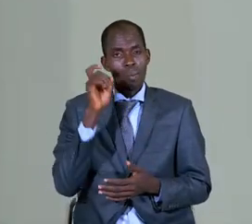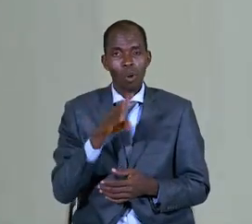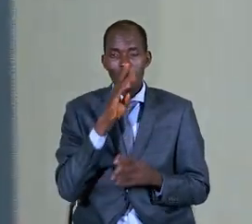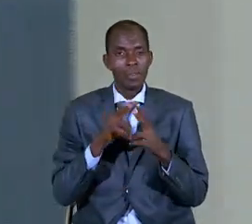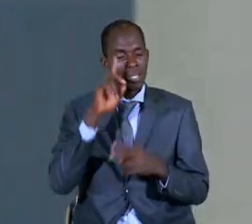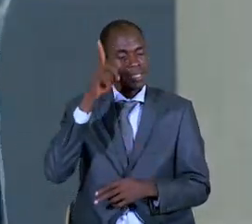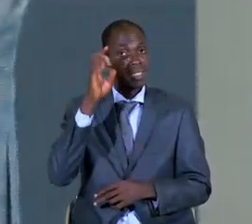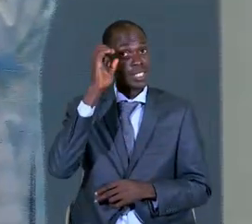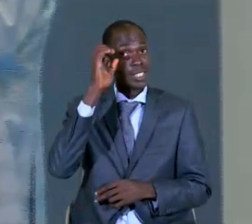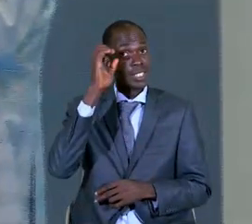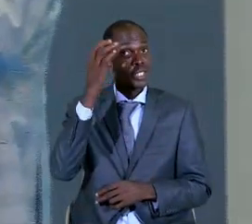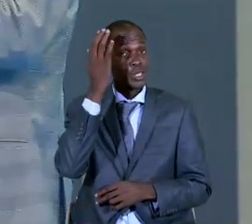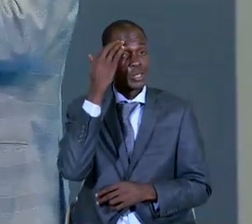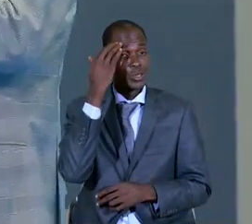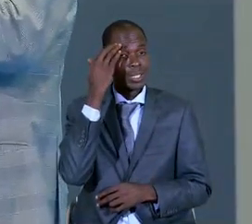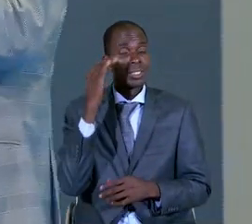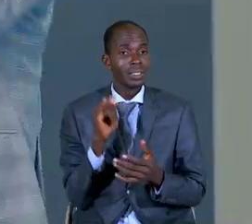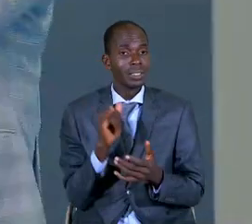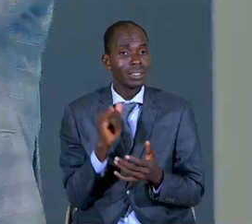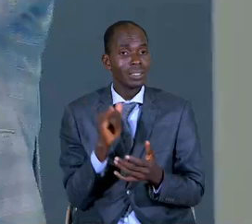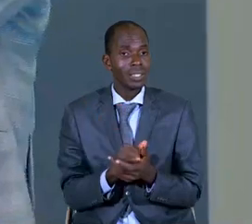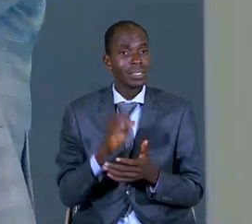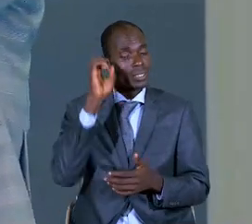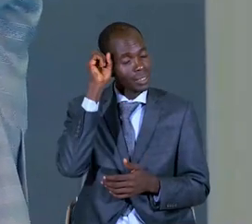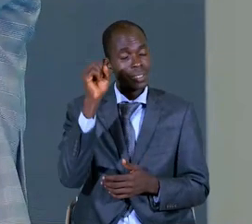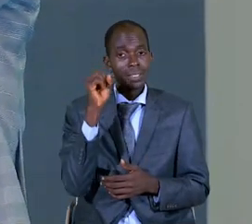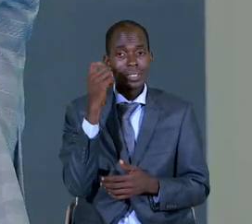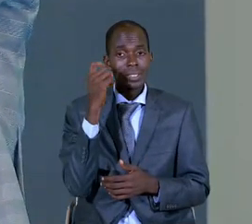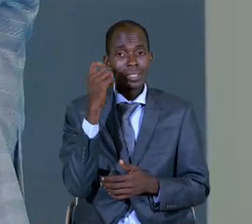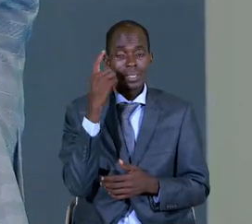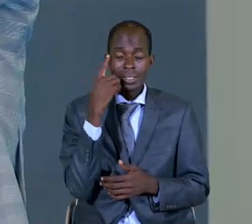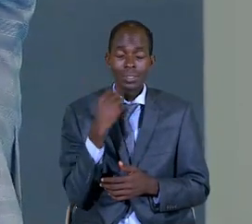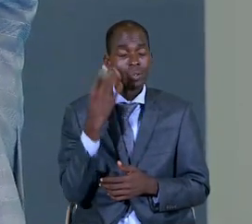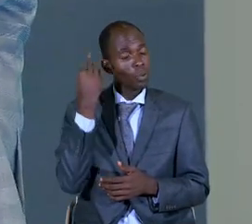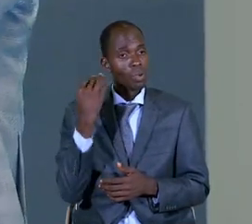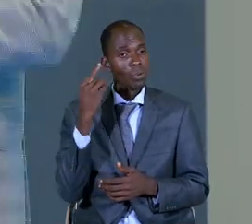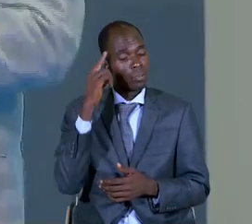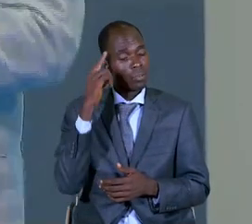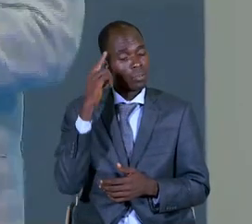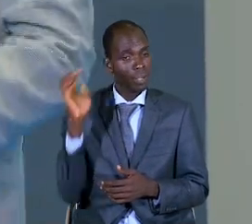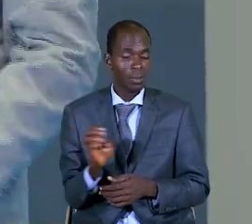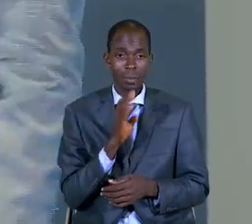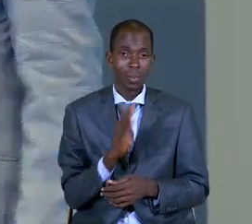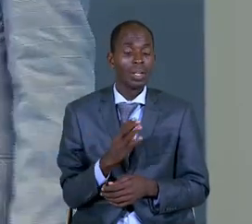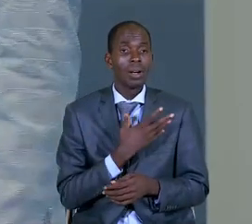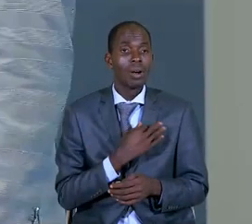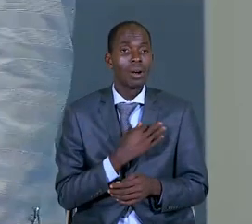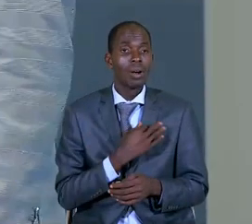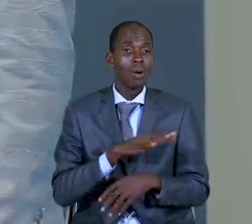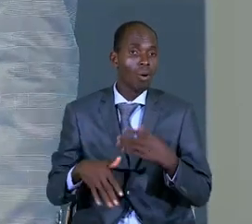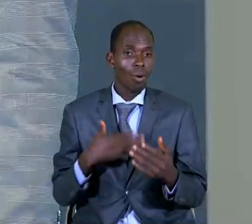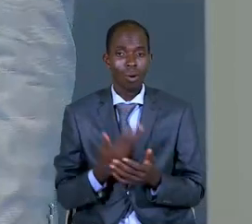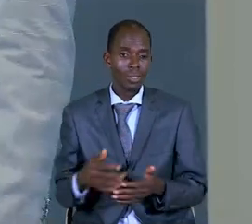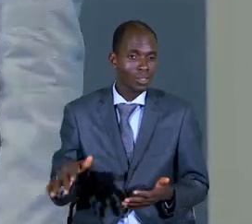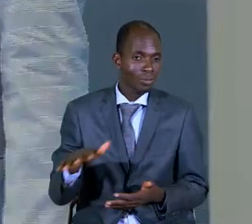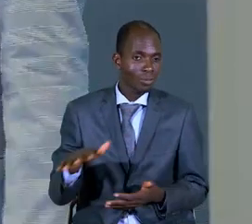knew, God, my tears forever flow, and all my zeal no longer know. All these for sin